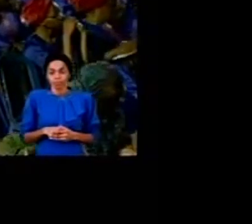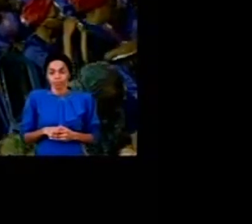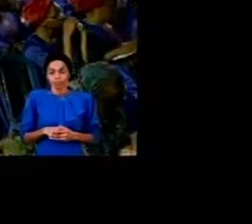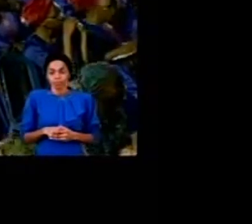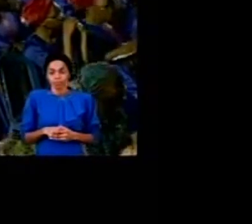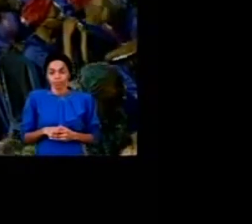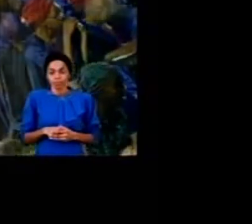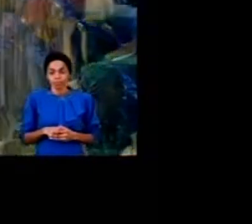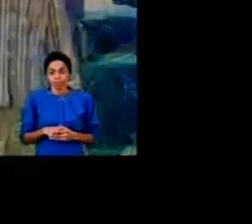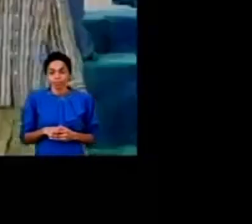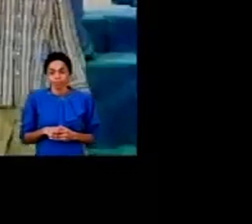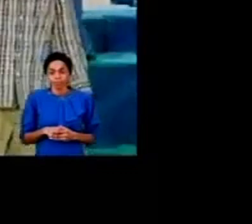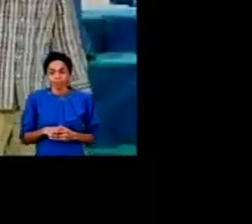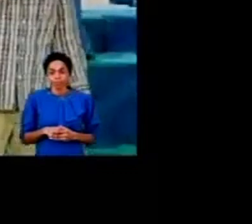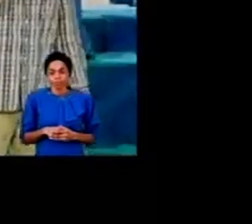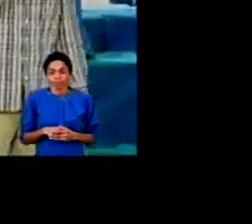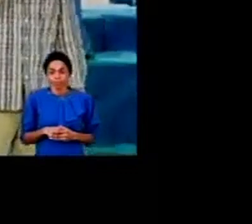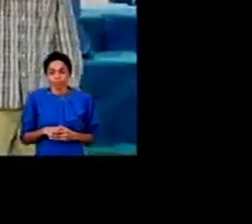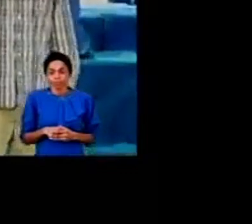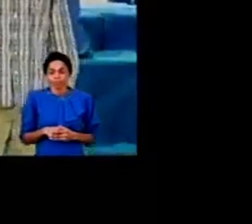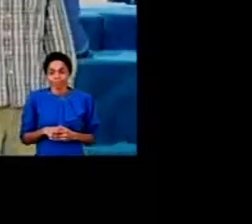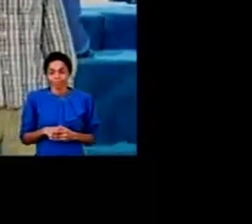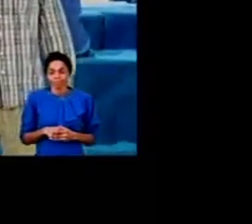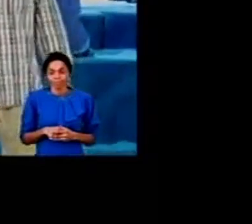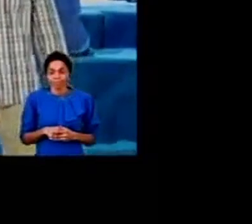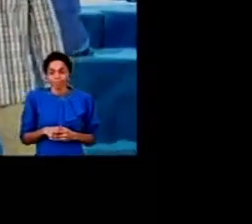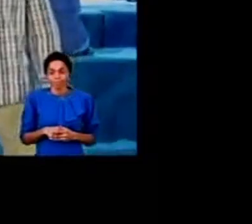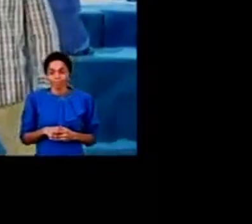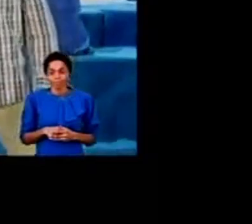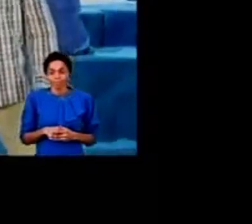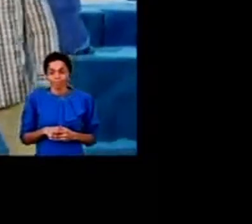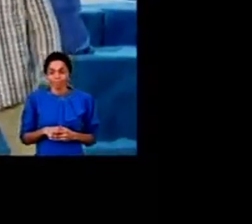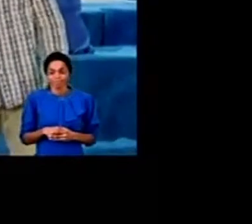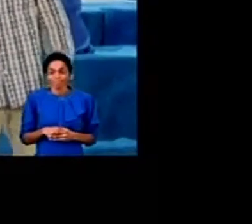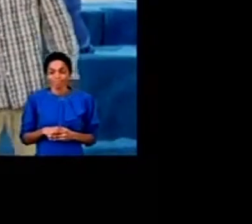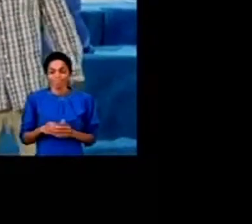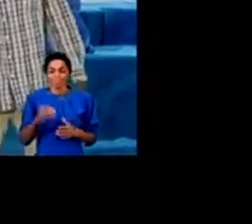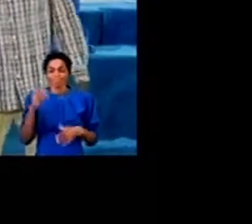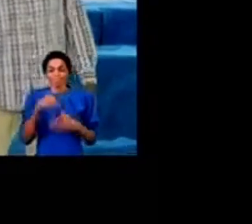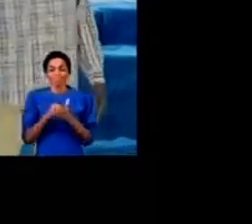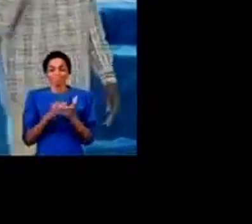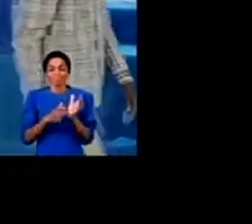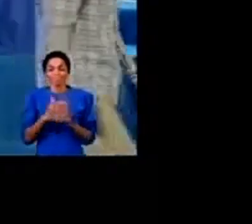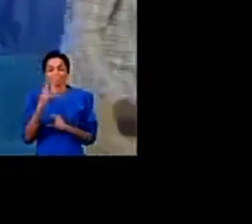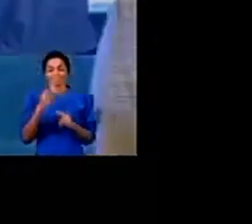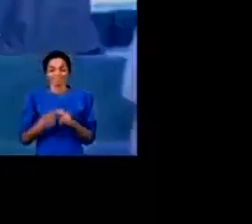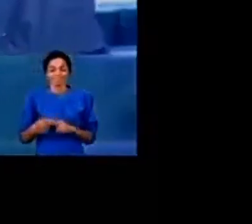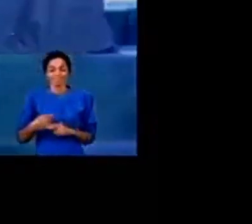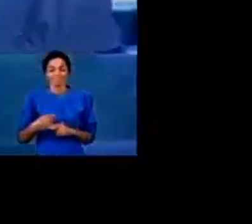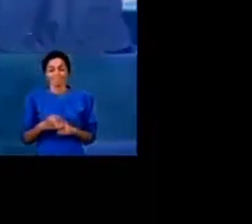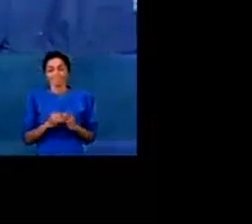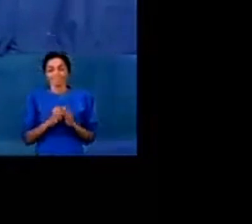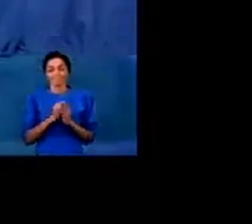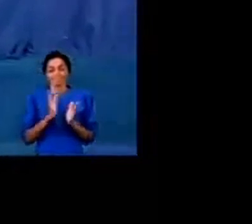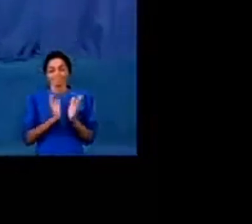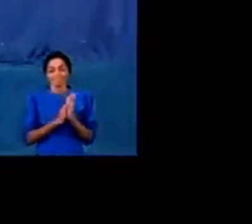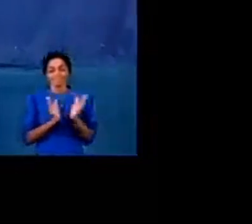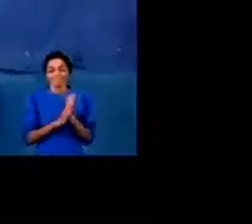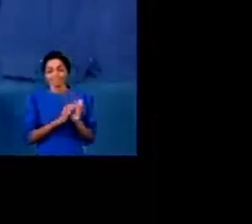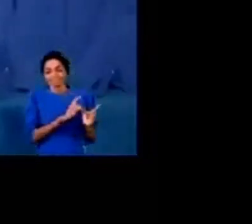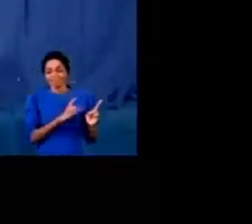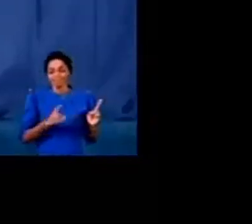Lord. Praise the Lord. Thank you very much. Our brother here